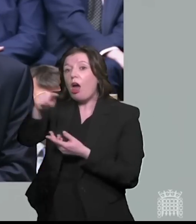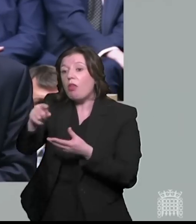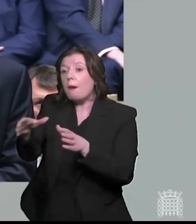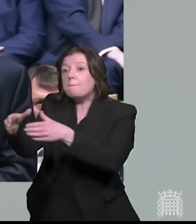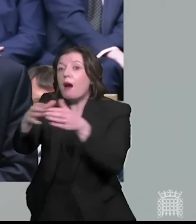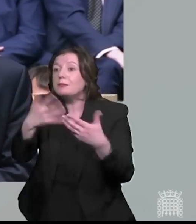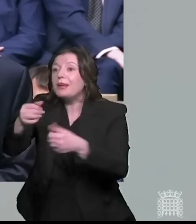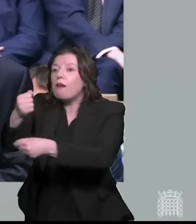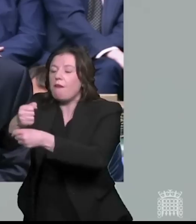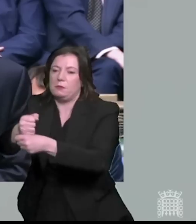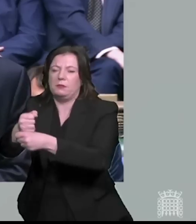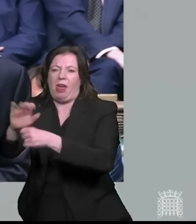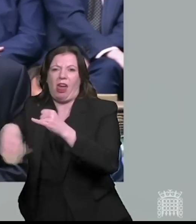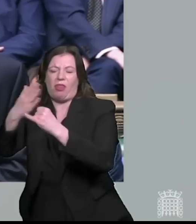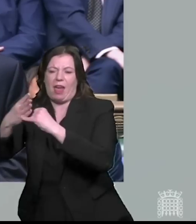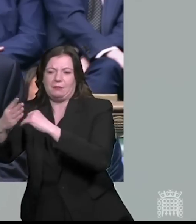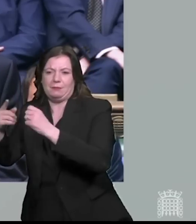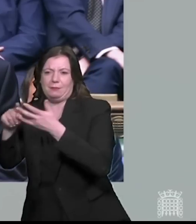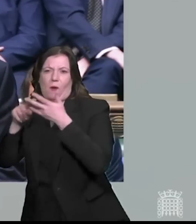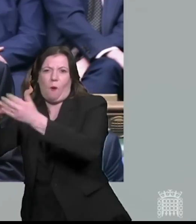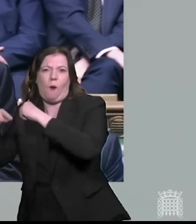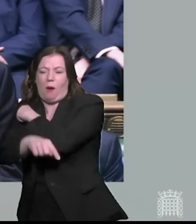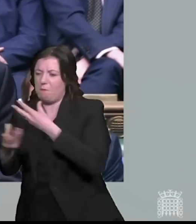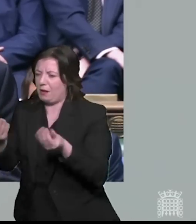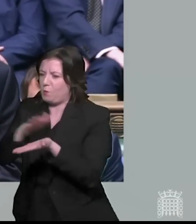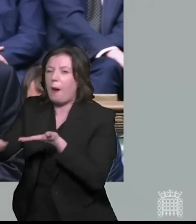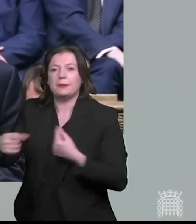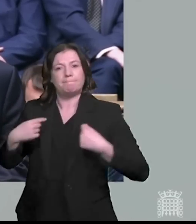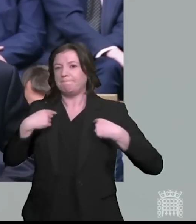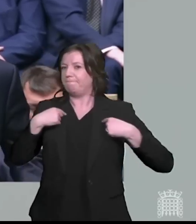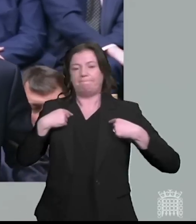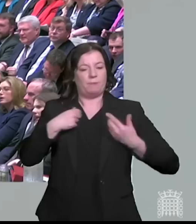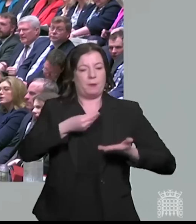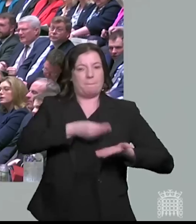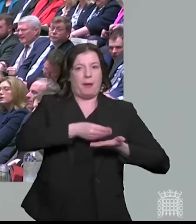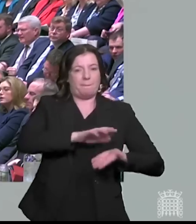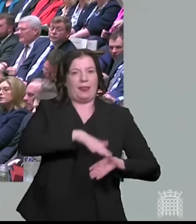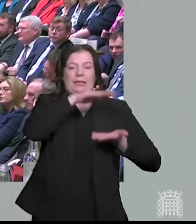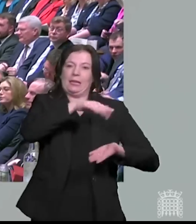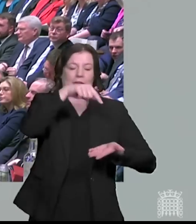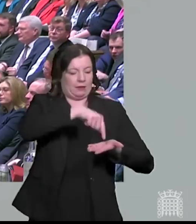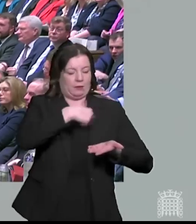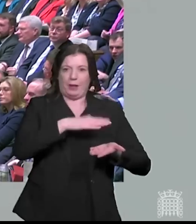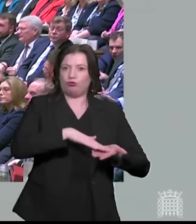but a Conservative government is reducing borrowing and improving our public finances.